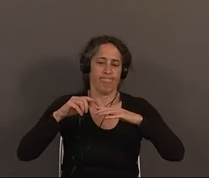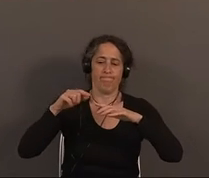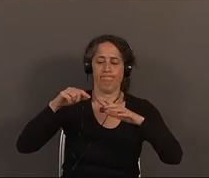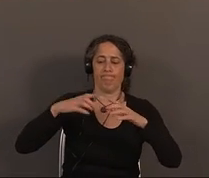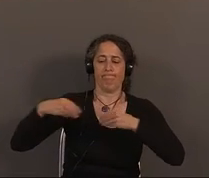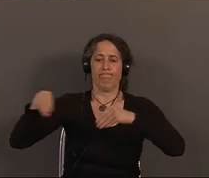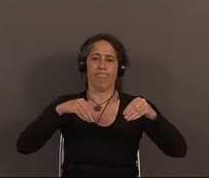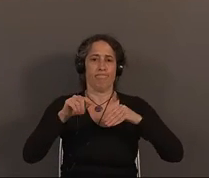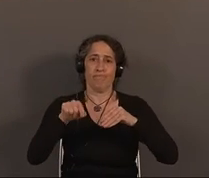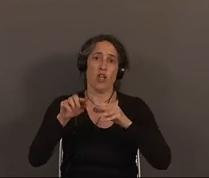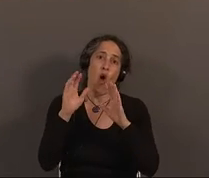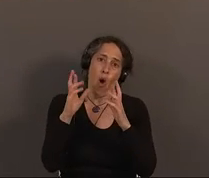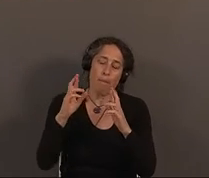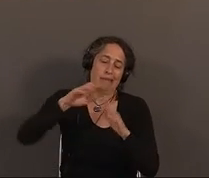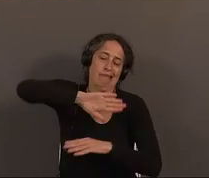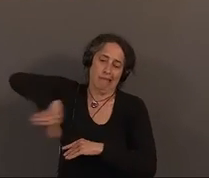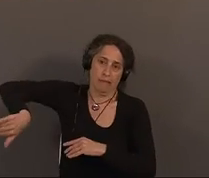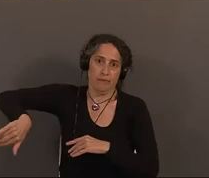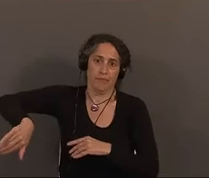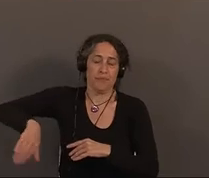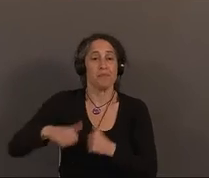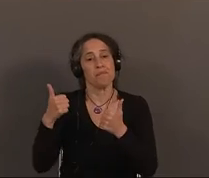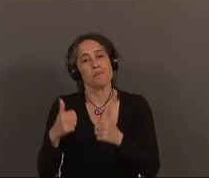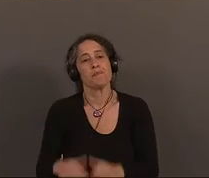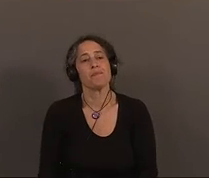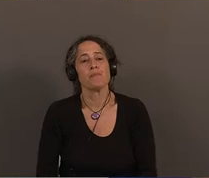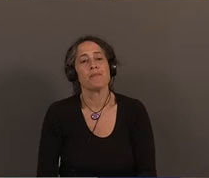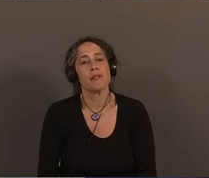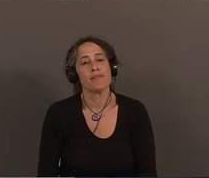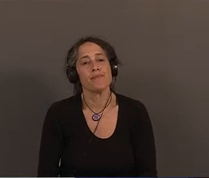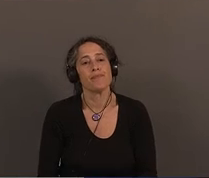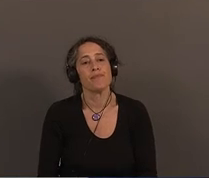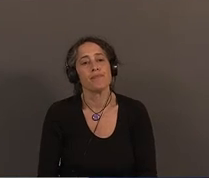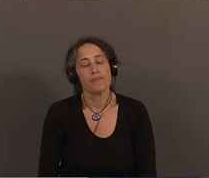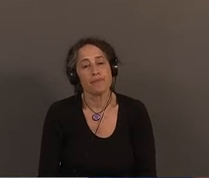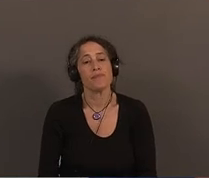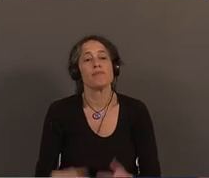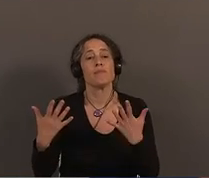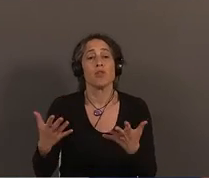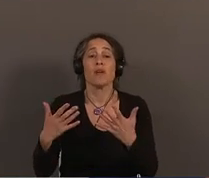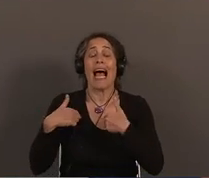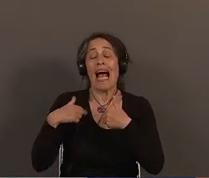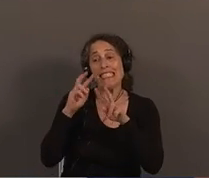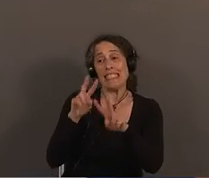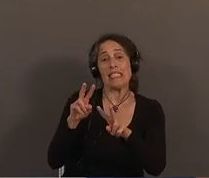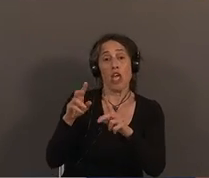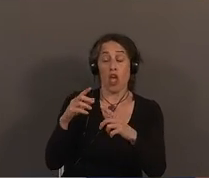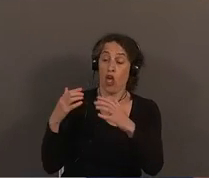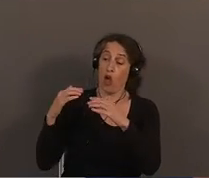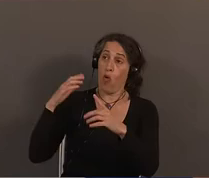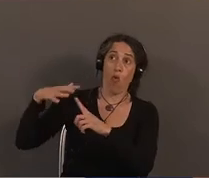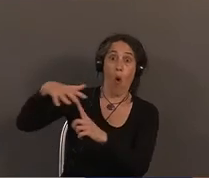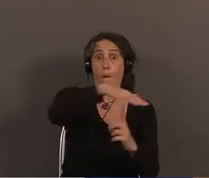it mean to digital single market and the European membership, I have had maybe most contacts from abroad, from